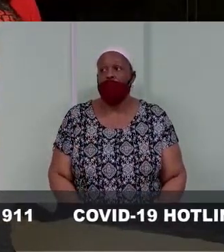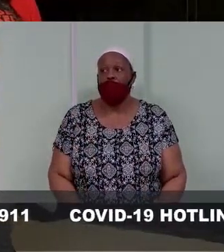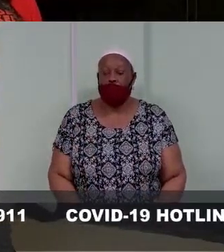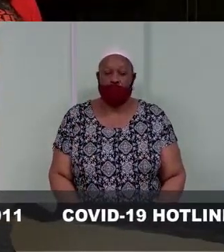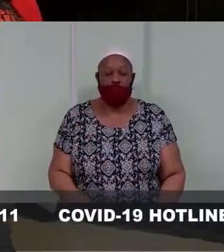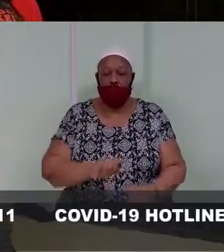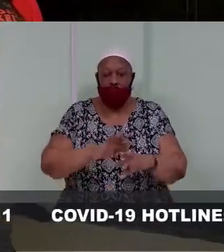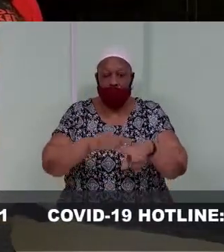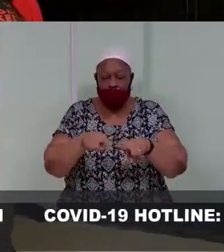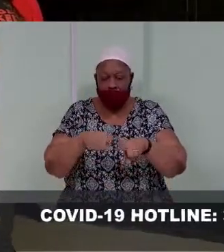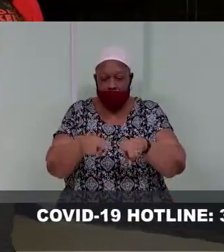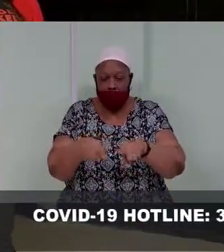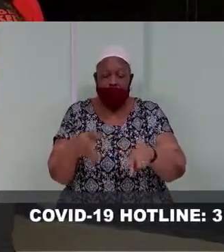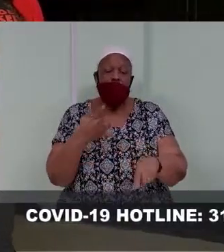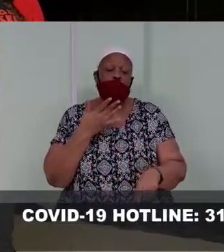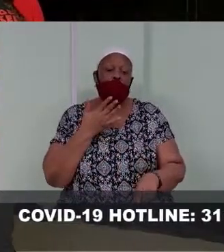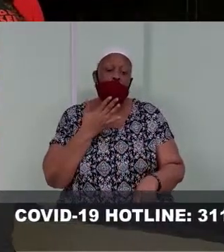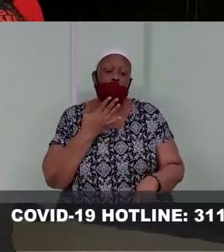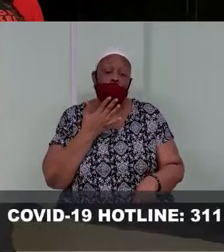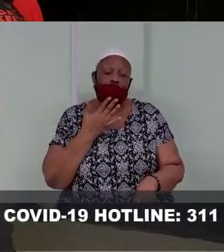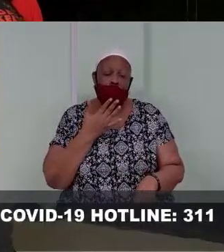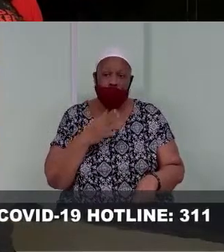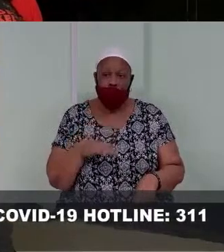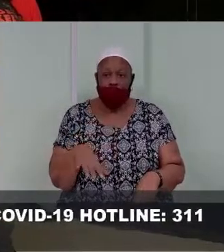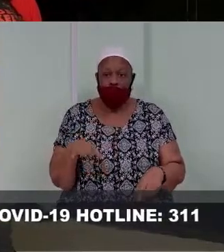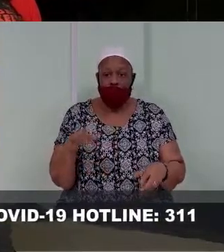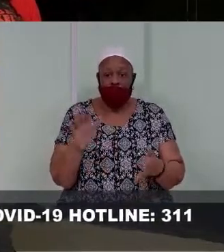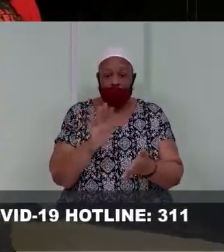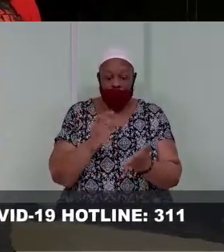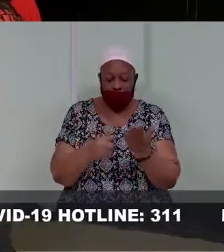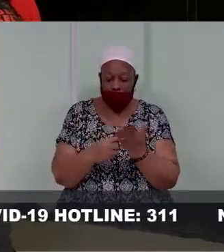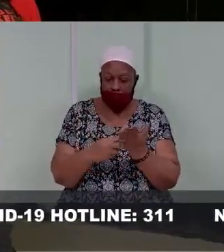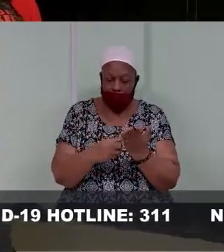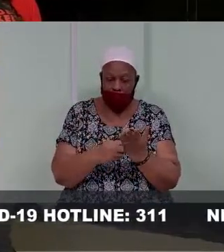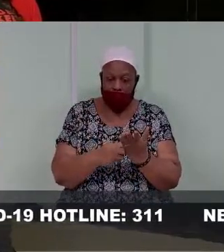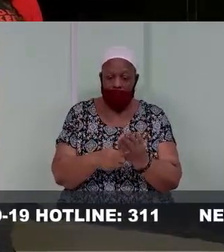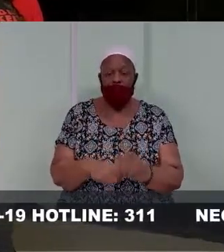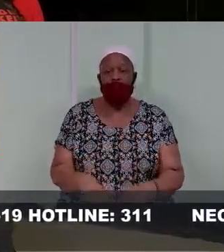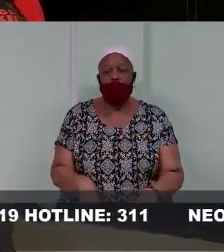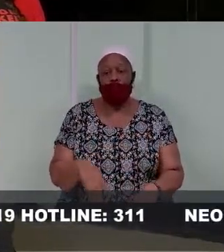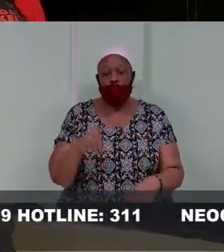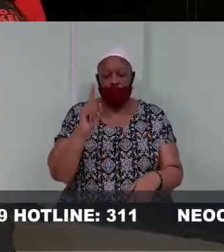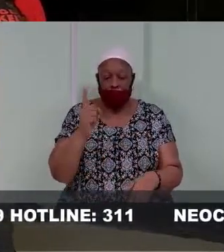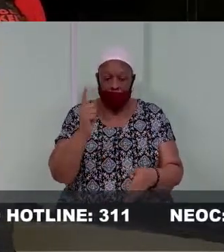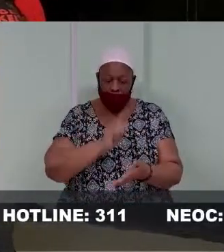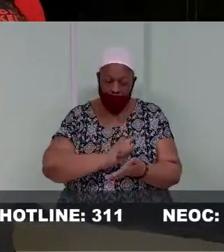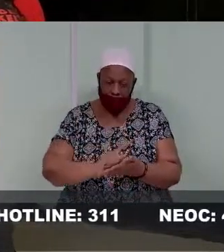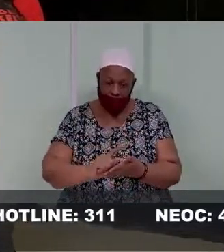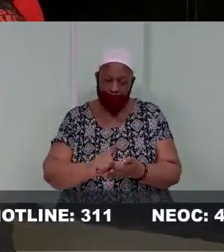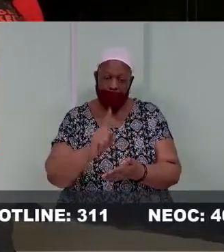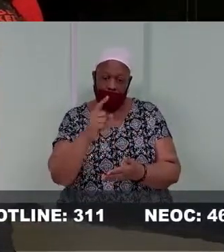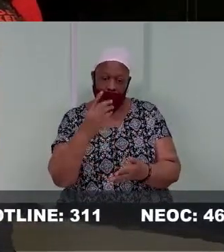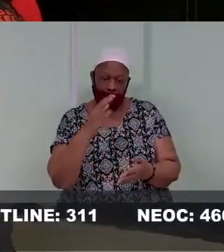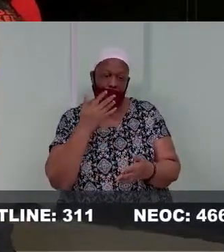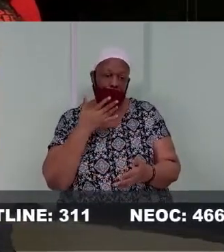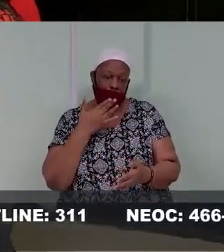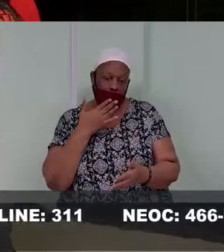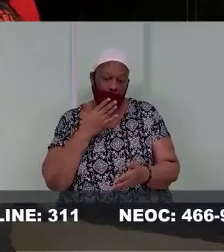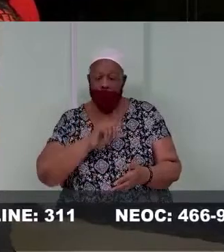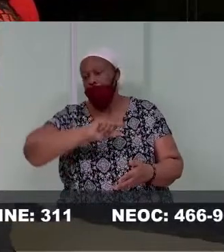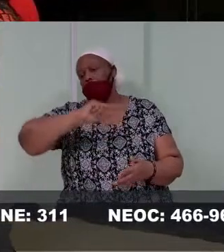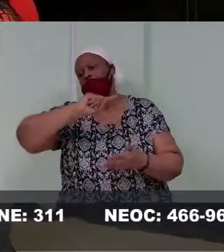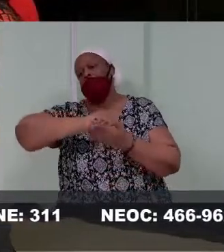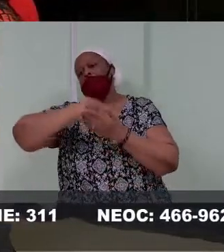the 26th, we'll have a particular color, and the following week will be another color. Those tickets that were